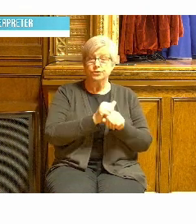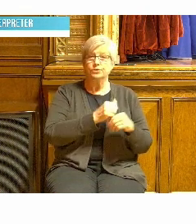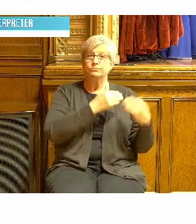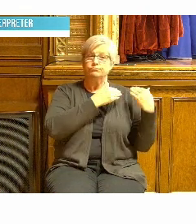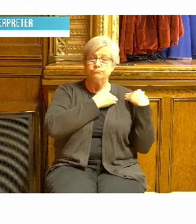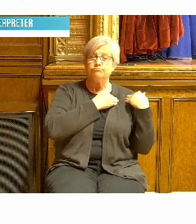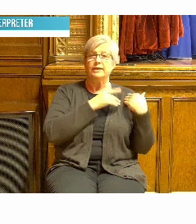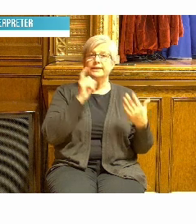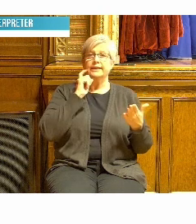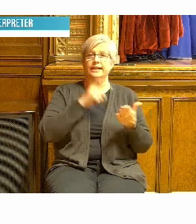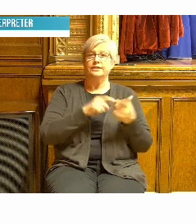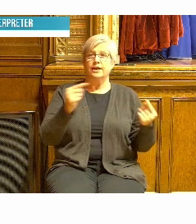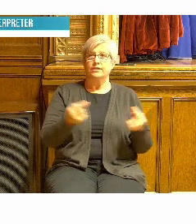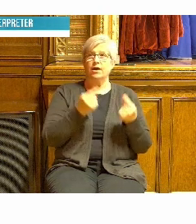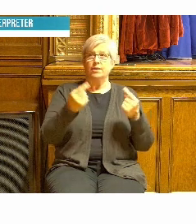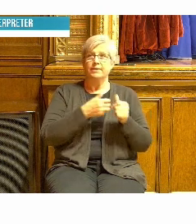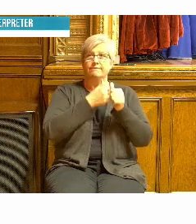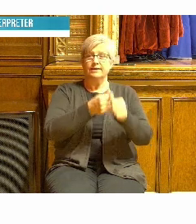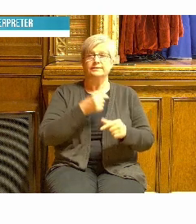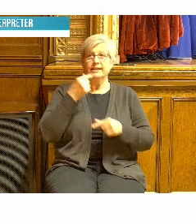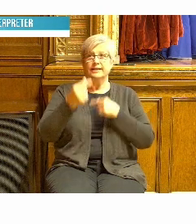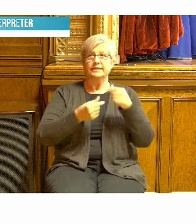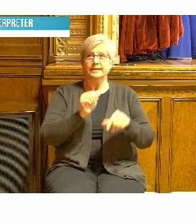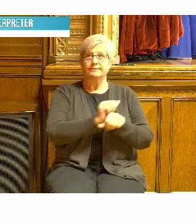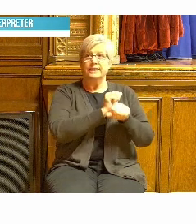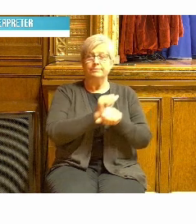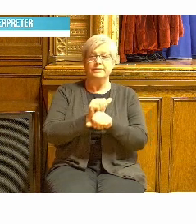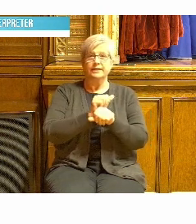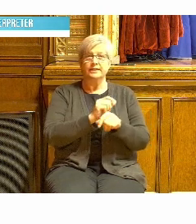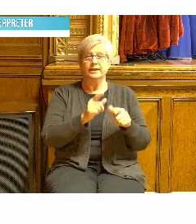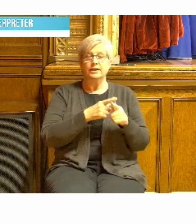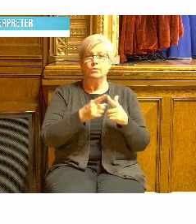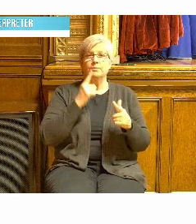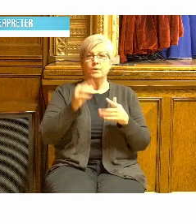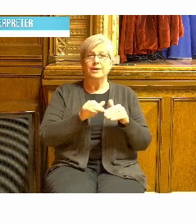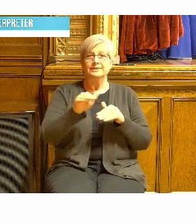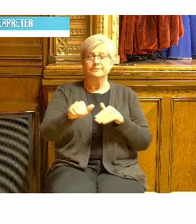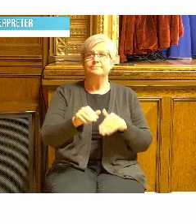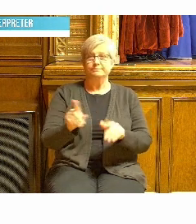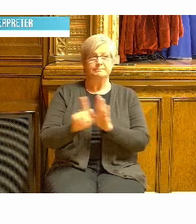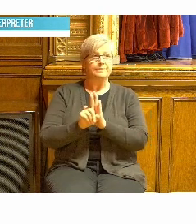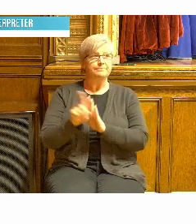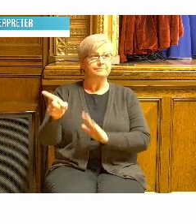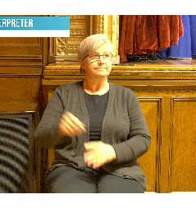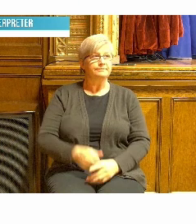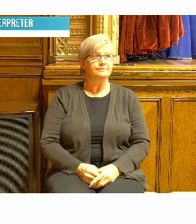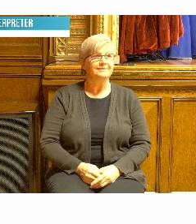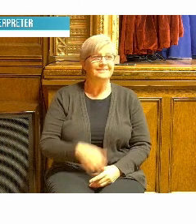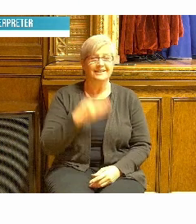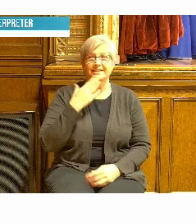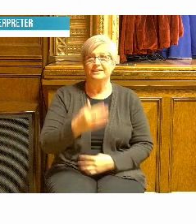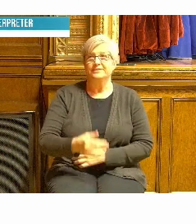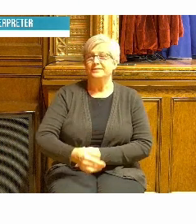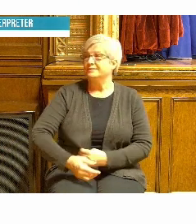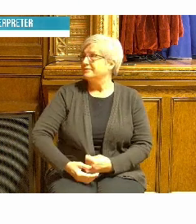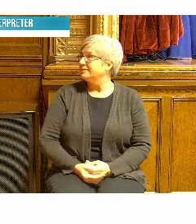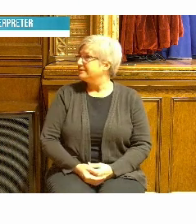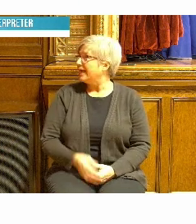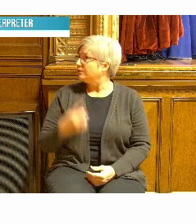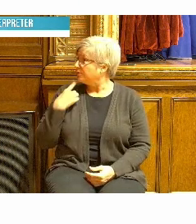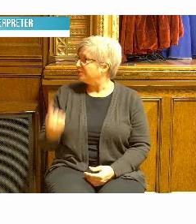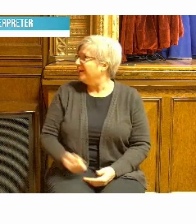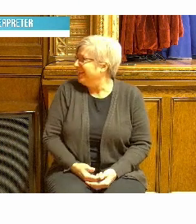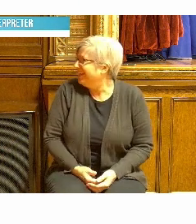and acknowledge the harm that follows the legacy of slavery, and it will be a tangible step towards prosperity for all New Yorkers. Thank you.